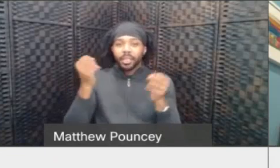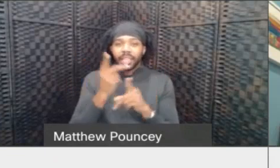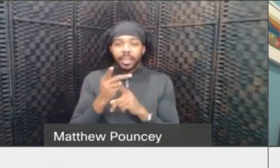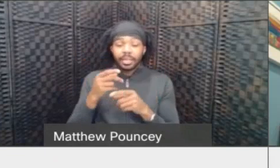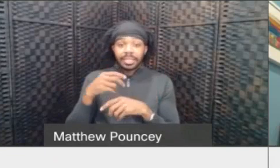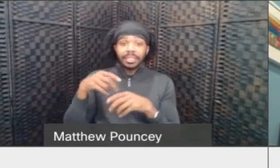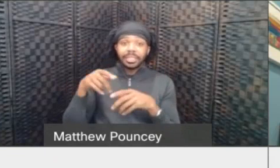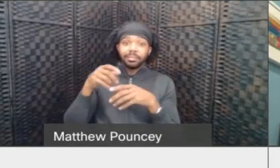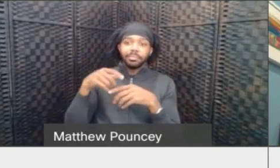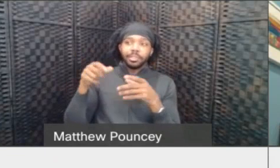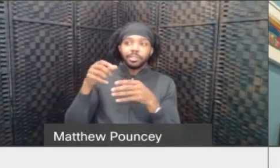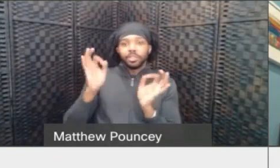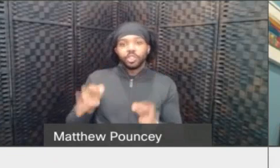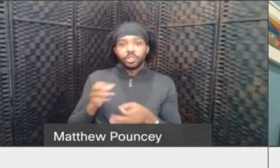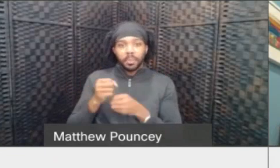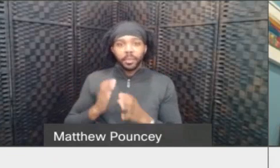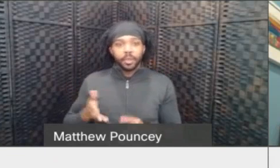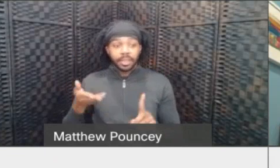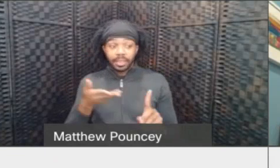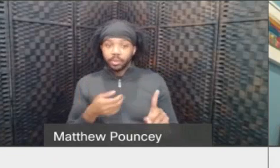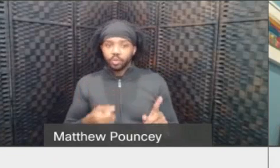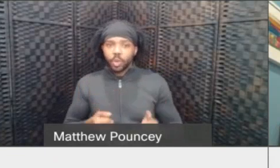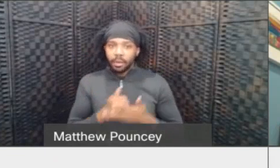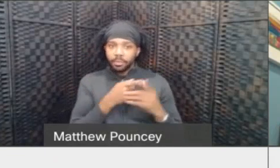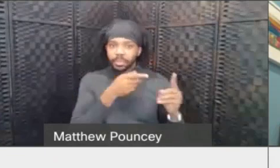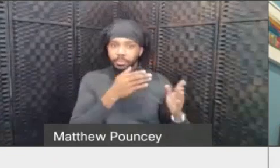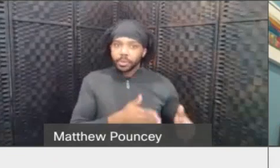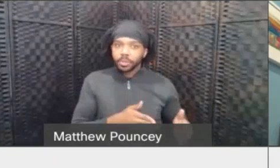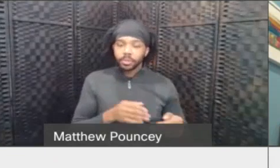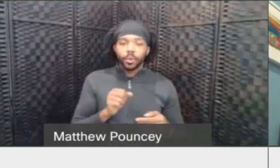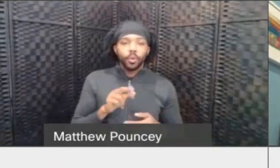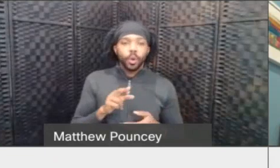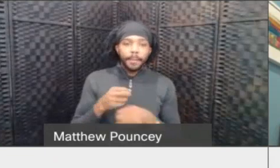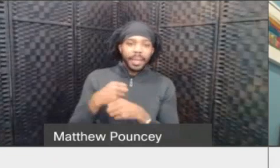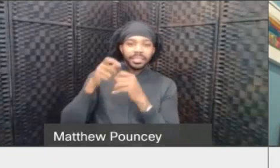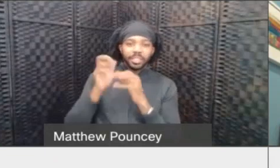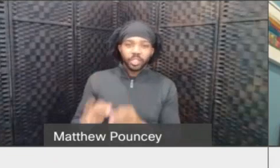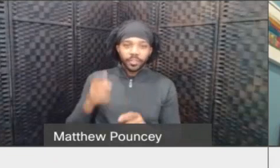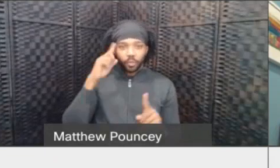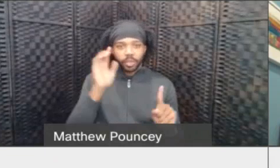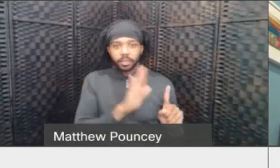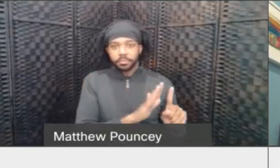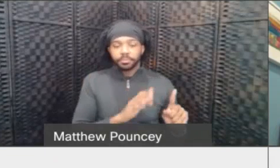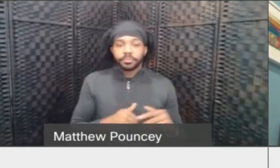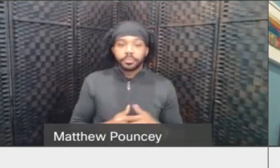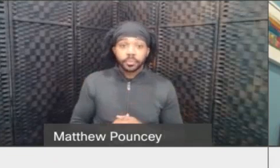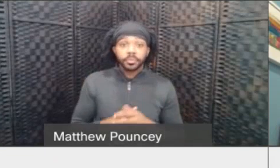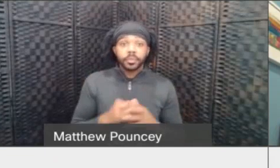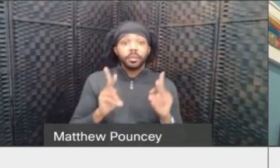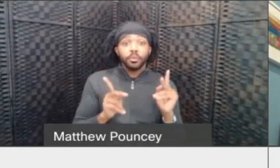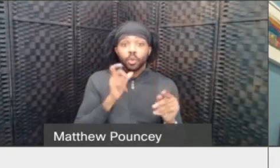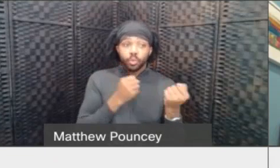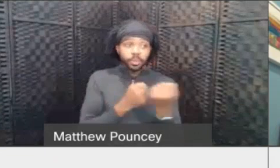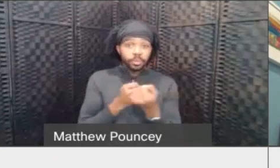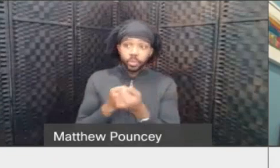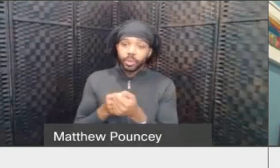place who either helps that person or makes those decisions. But the people we support are just like the rest